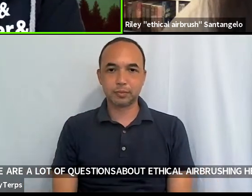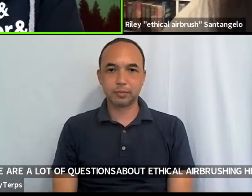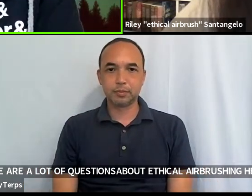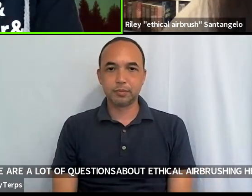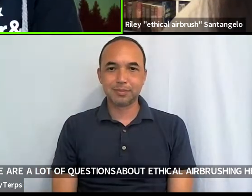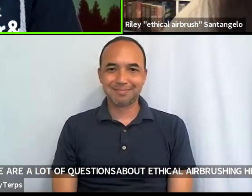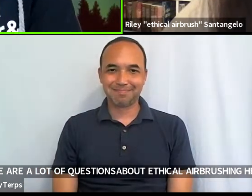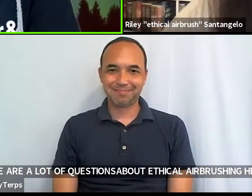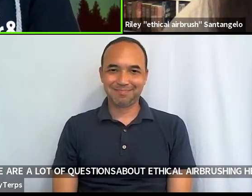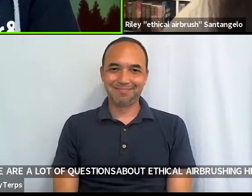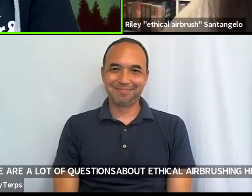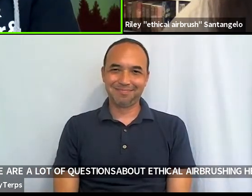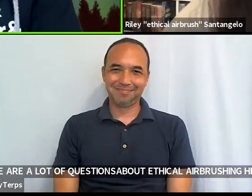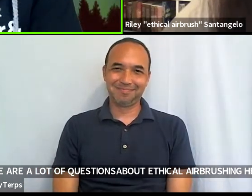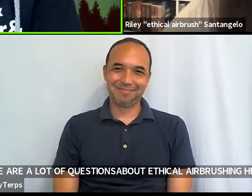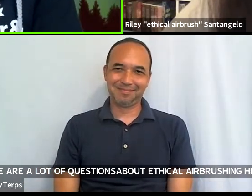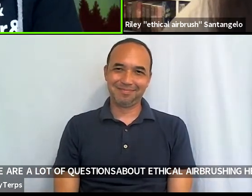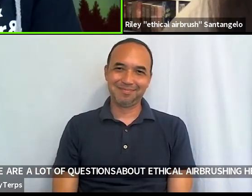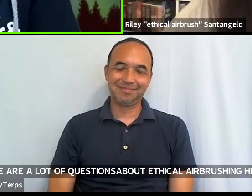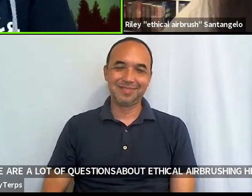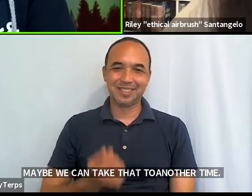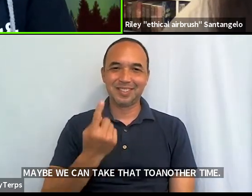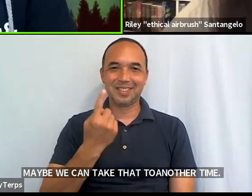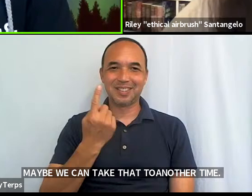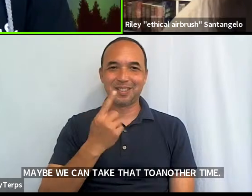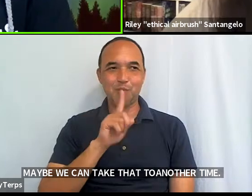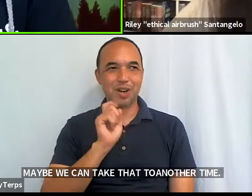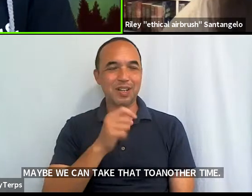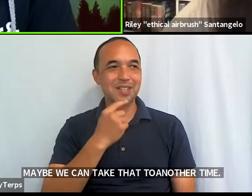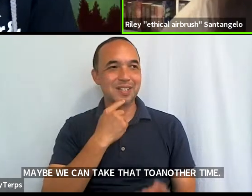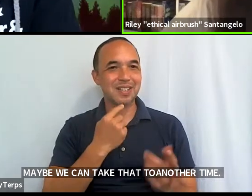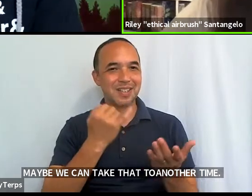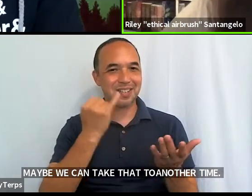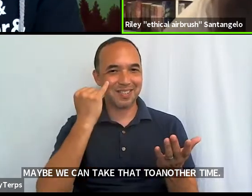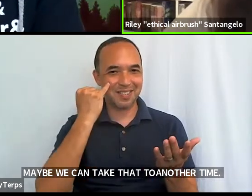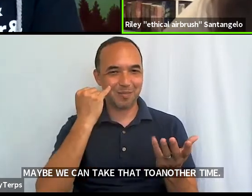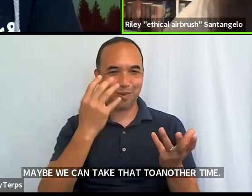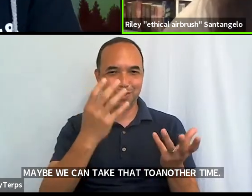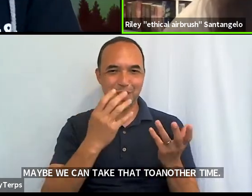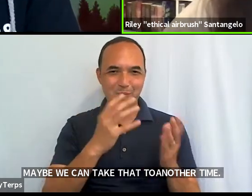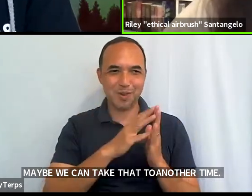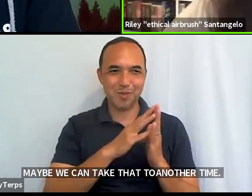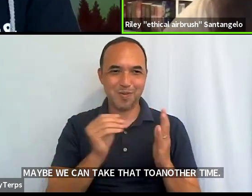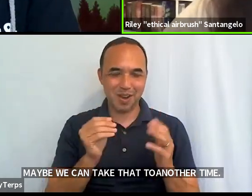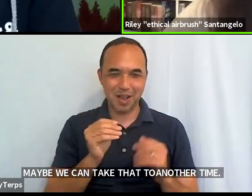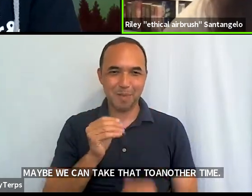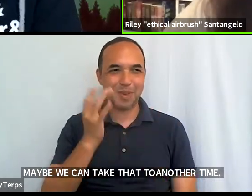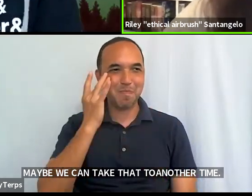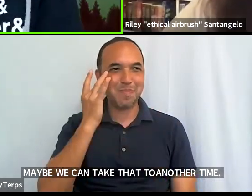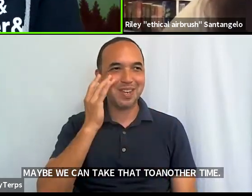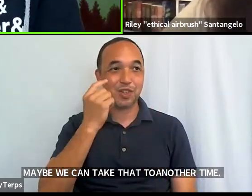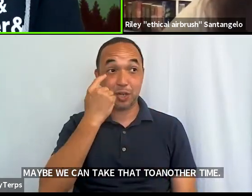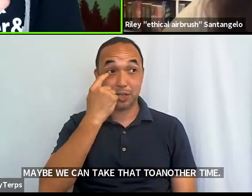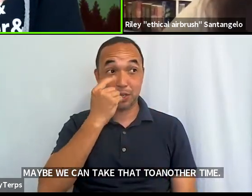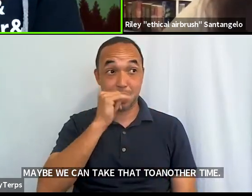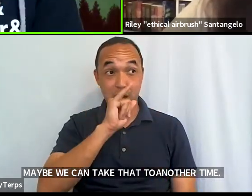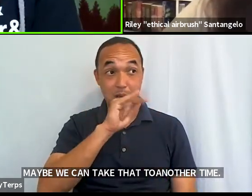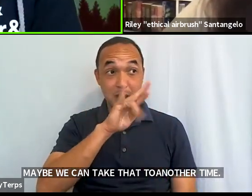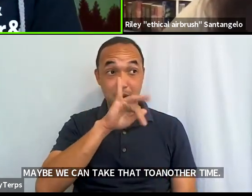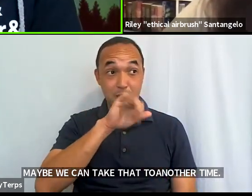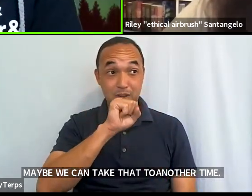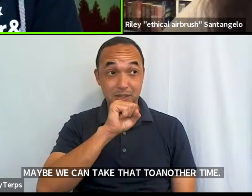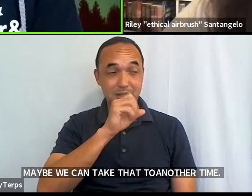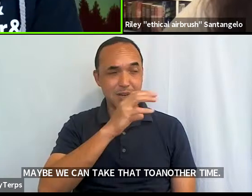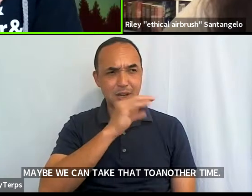someone asks, say I wanted to copy Misha's iris. And his iris.